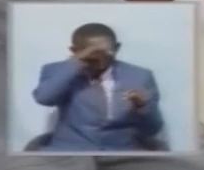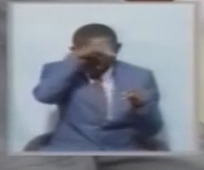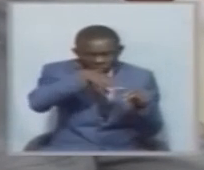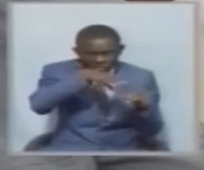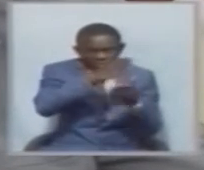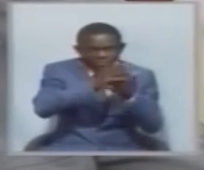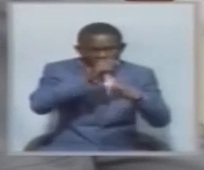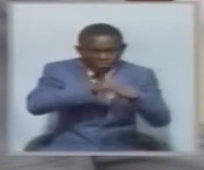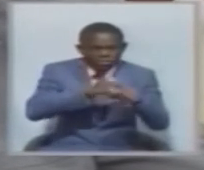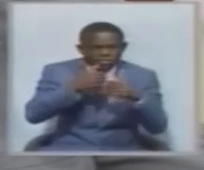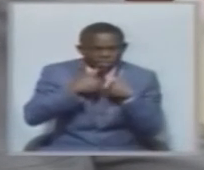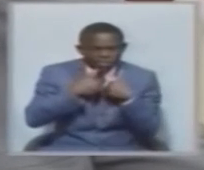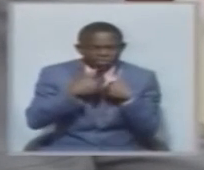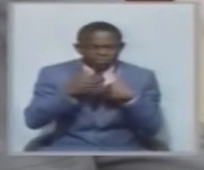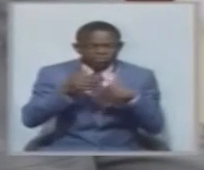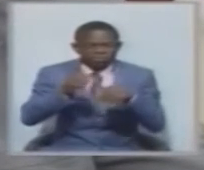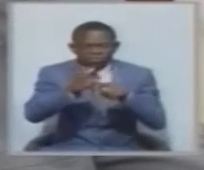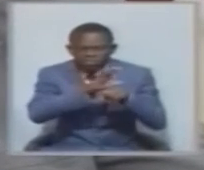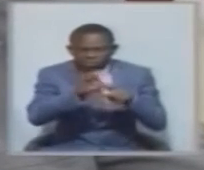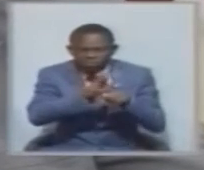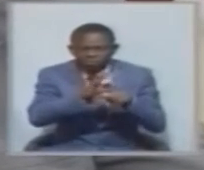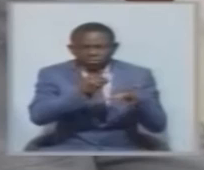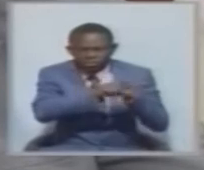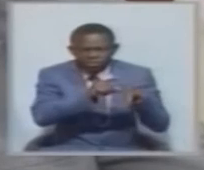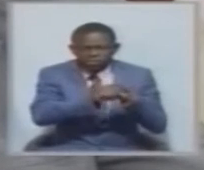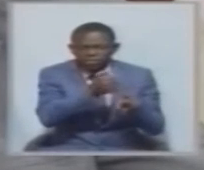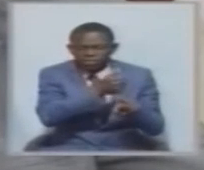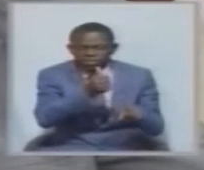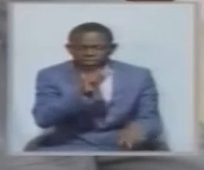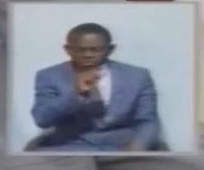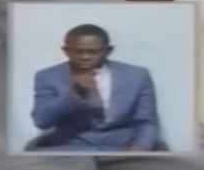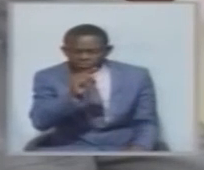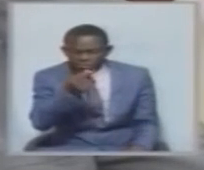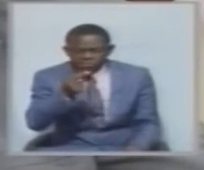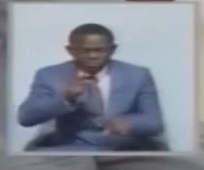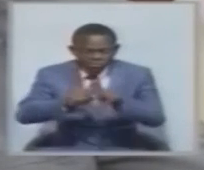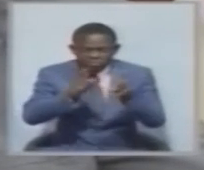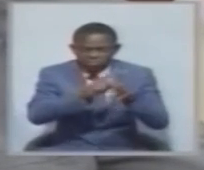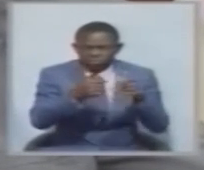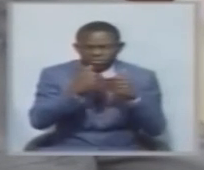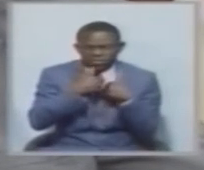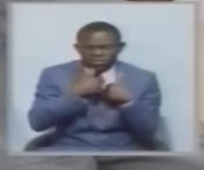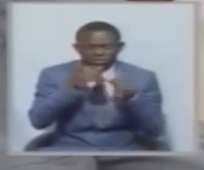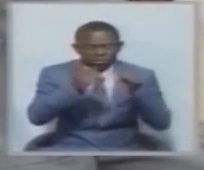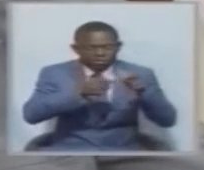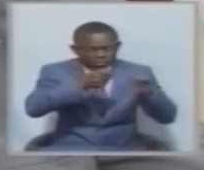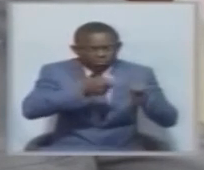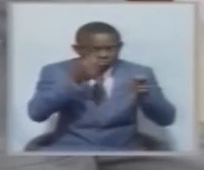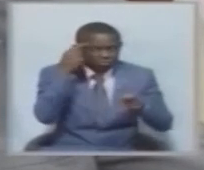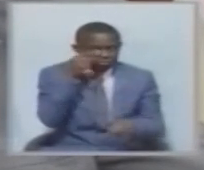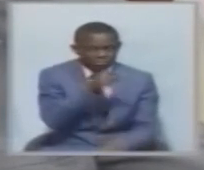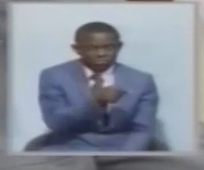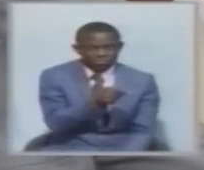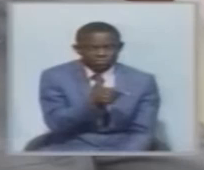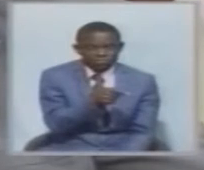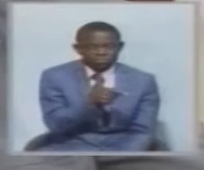other metals? So there will be these sideline meetings which will be taking place. And what one expects is